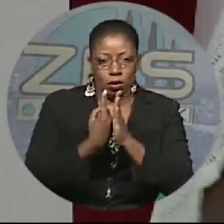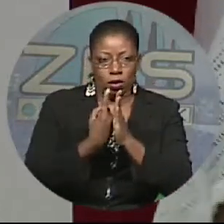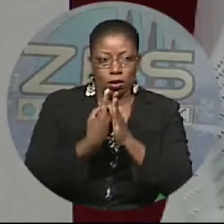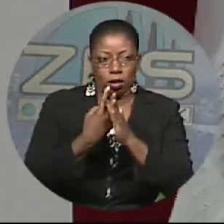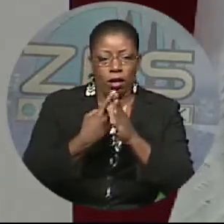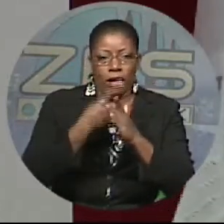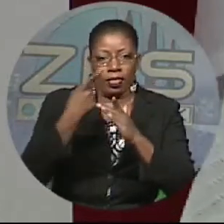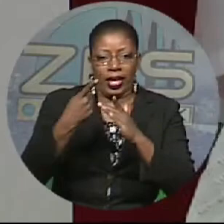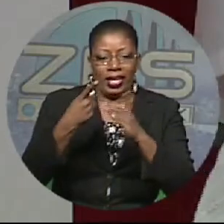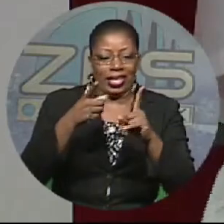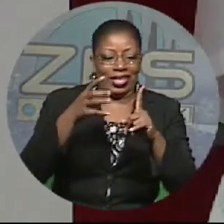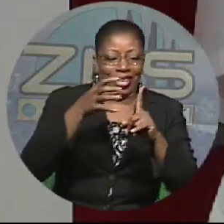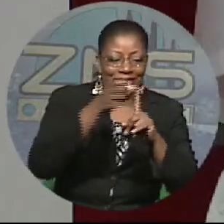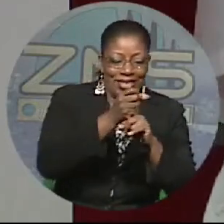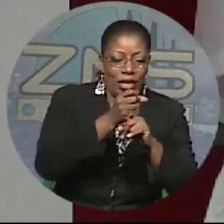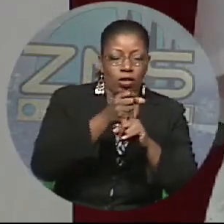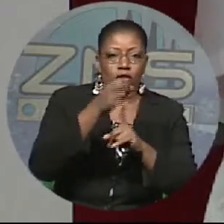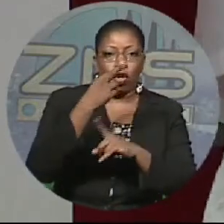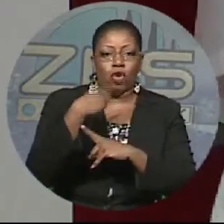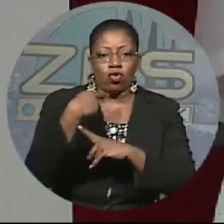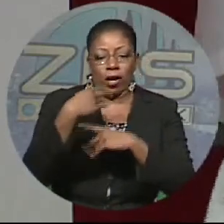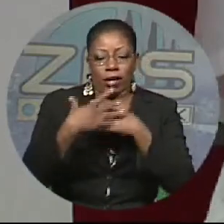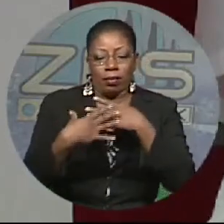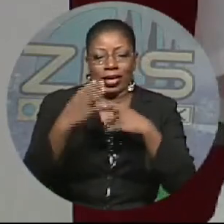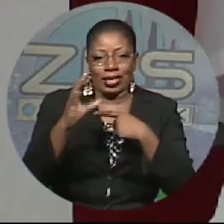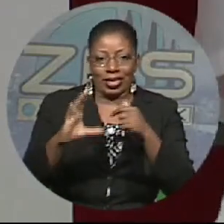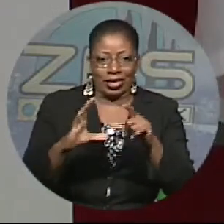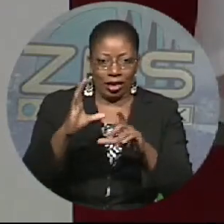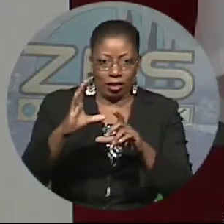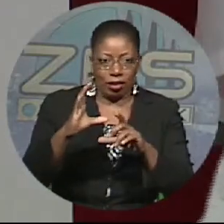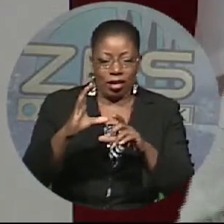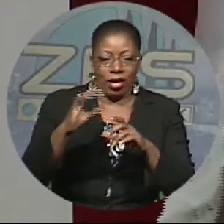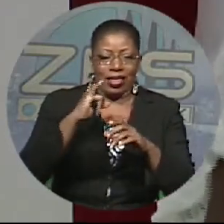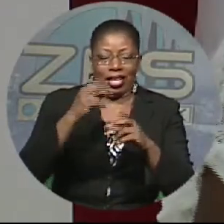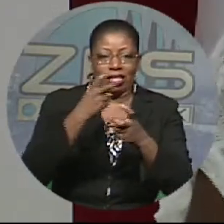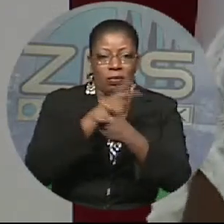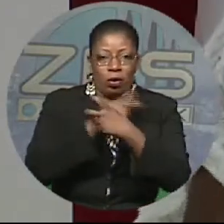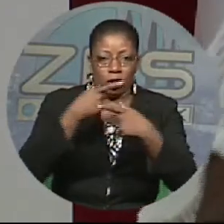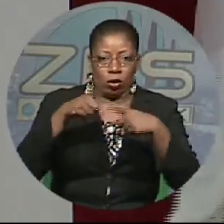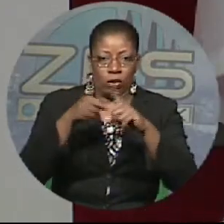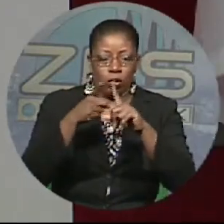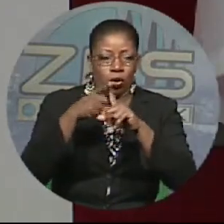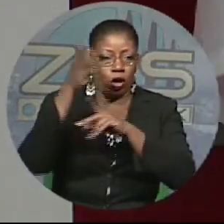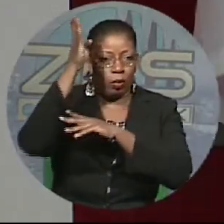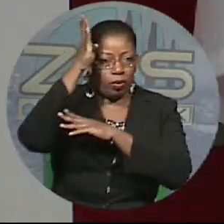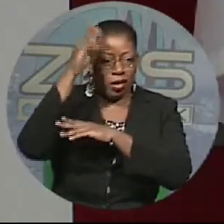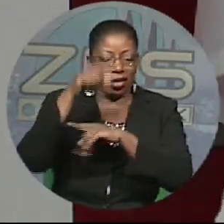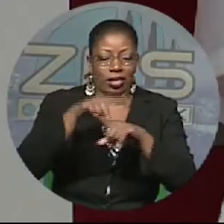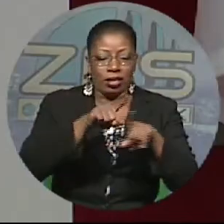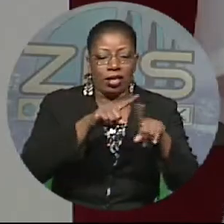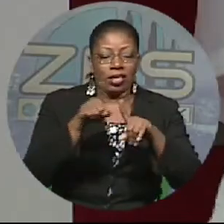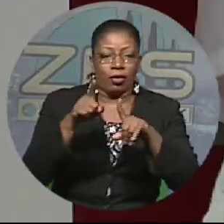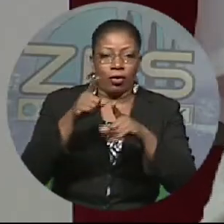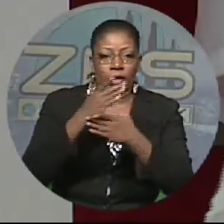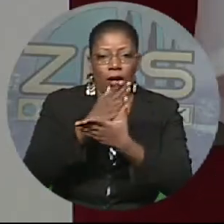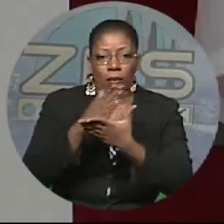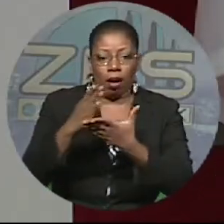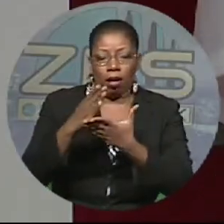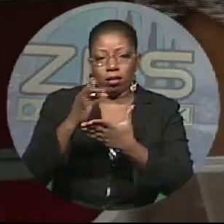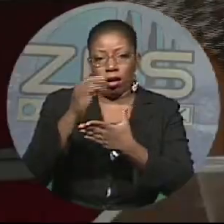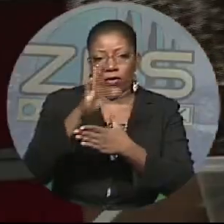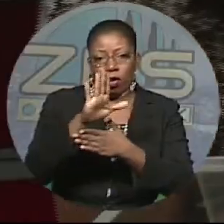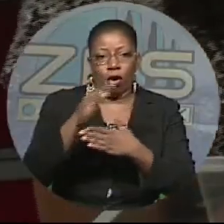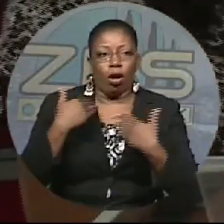then it attacks the red blood cells. And this is poison that goes to the brain and other parts of the